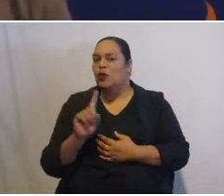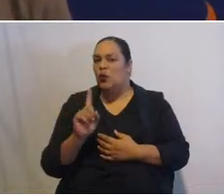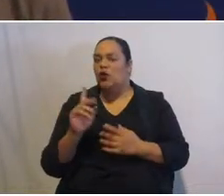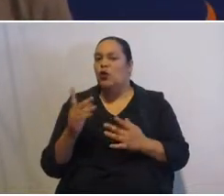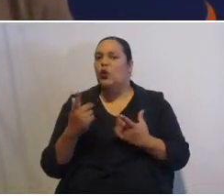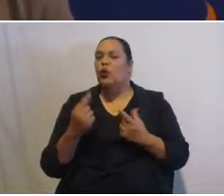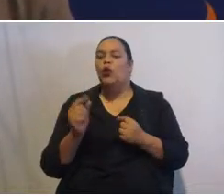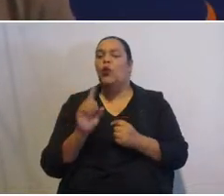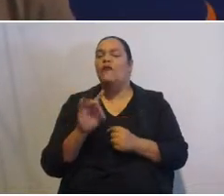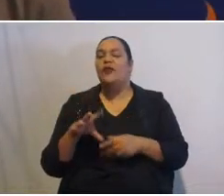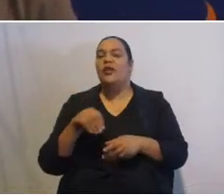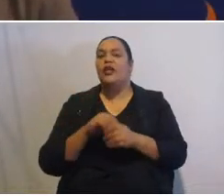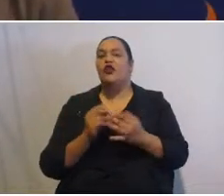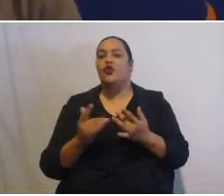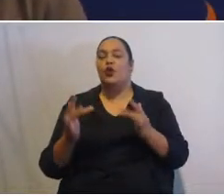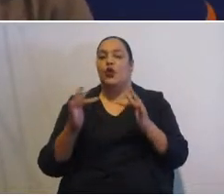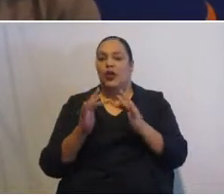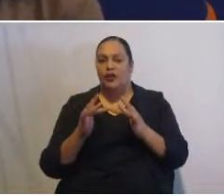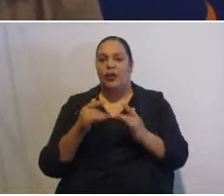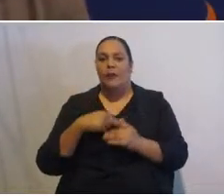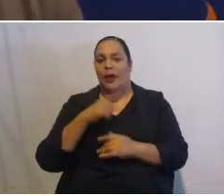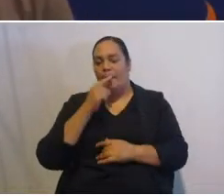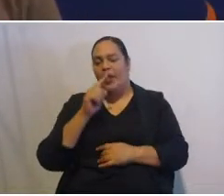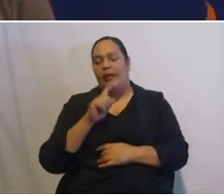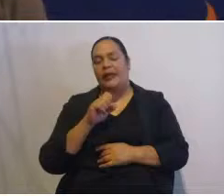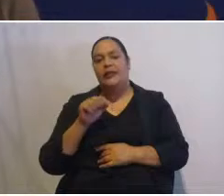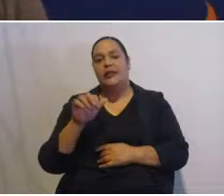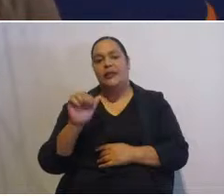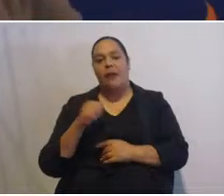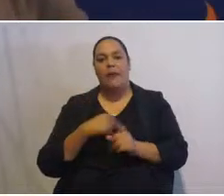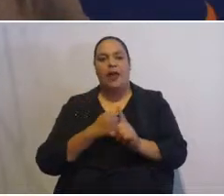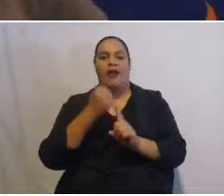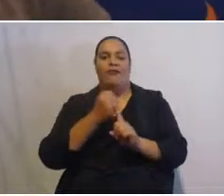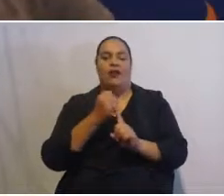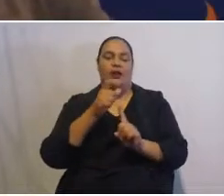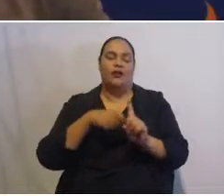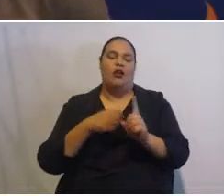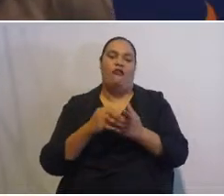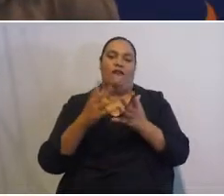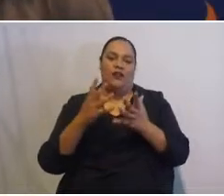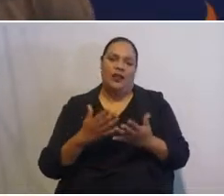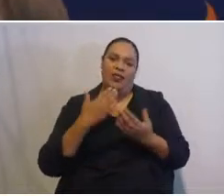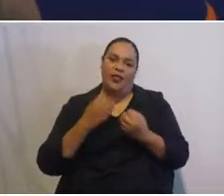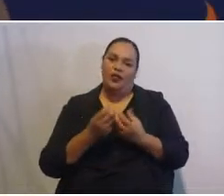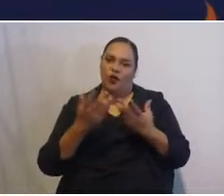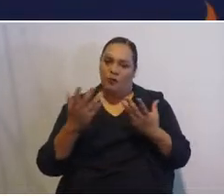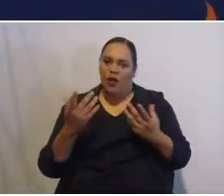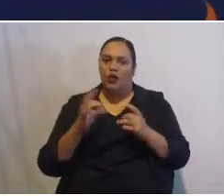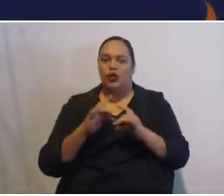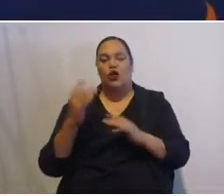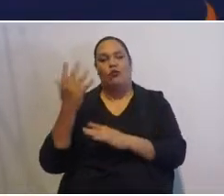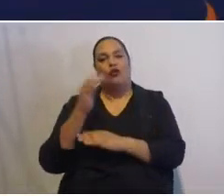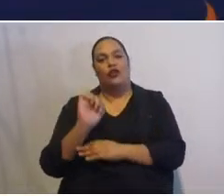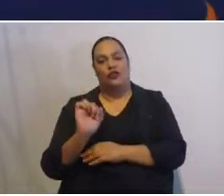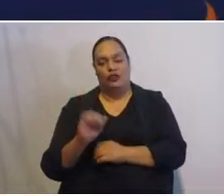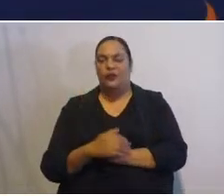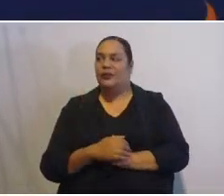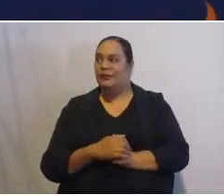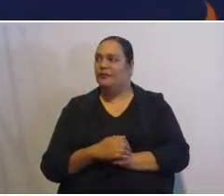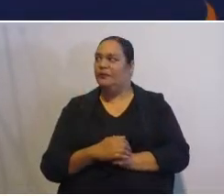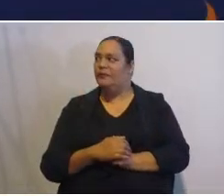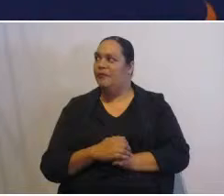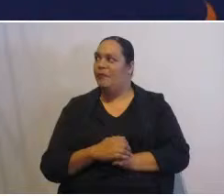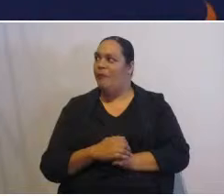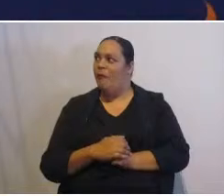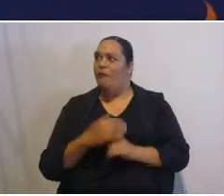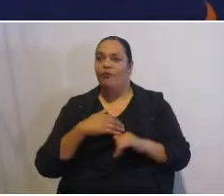your designation at Green Connection? Lisa Makala, the Advocacy Officer. All right, thank you very much. You may start with your presentation, ma'am.